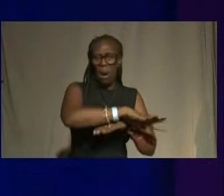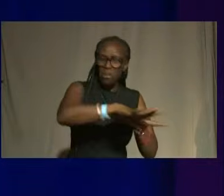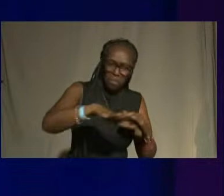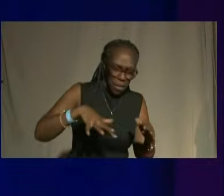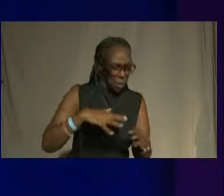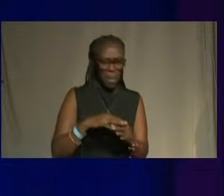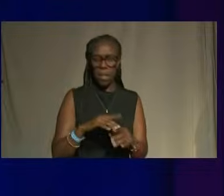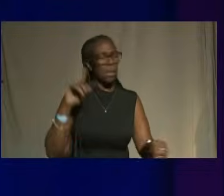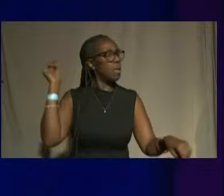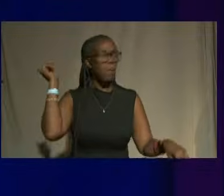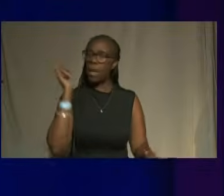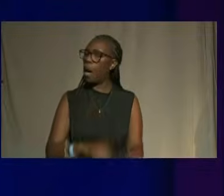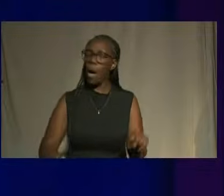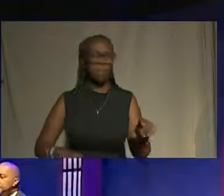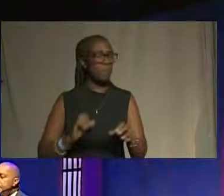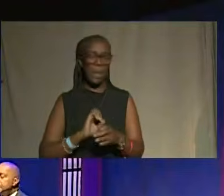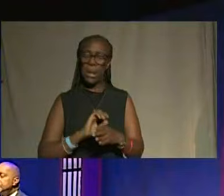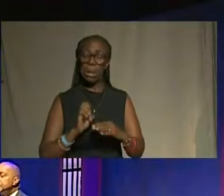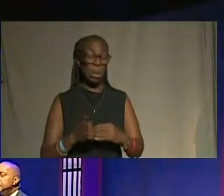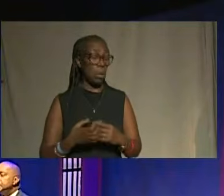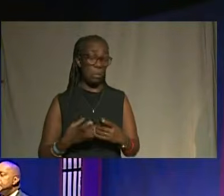done.